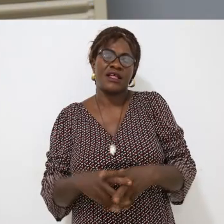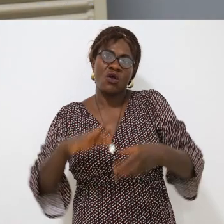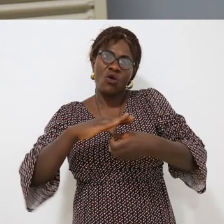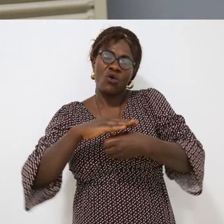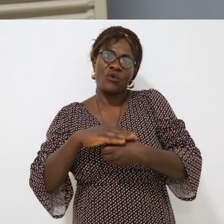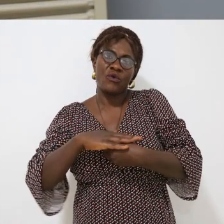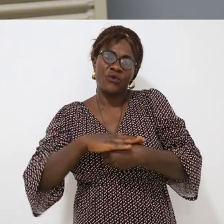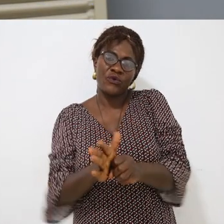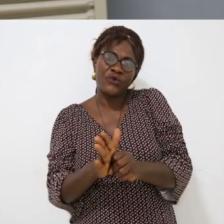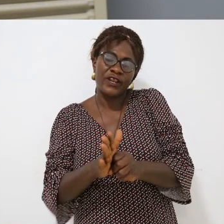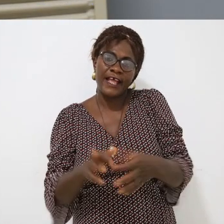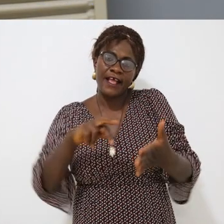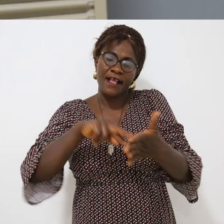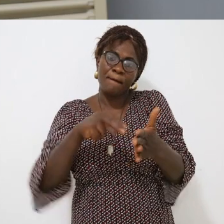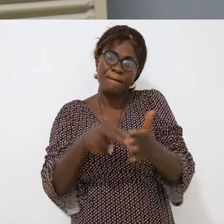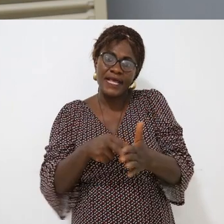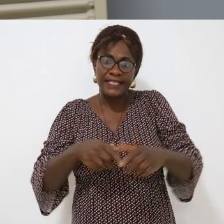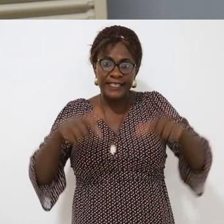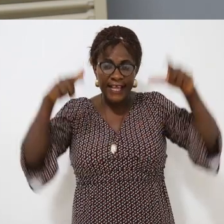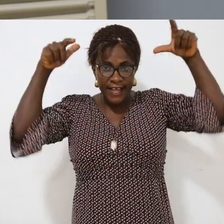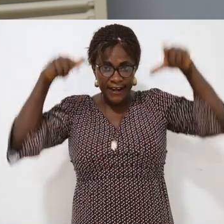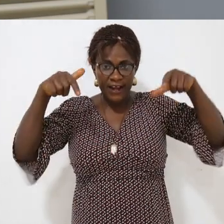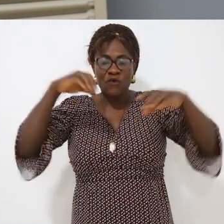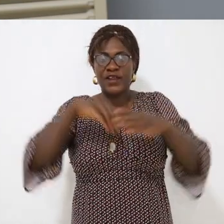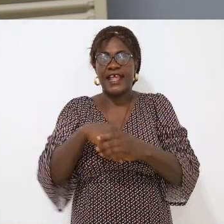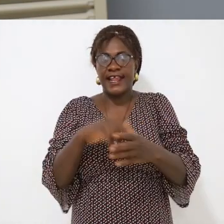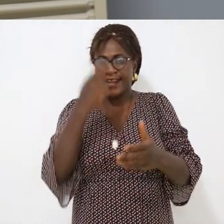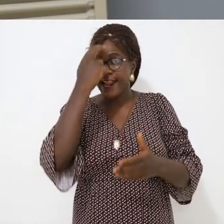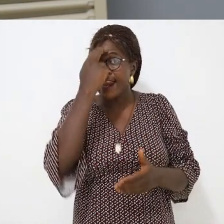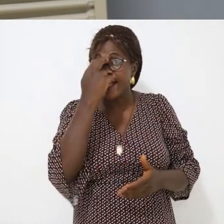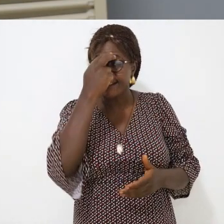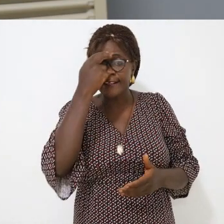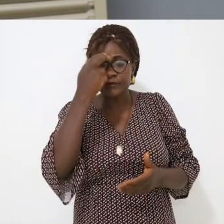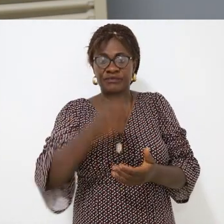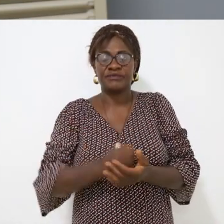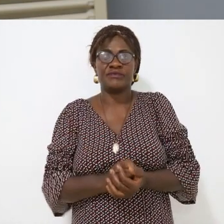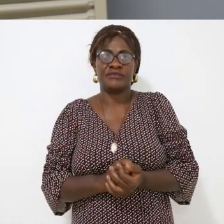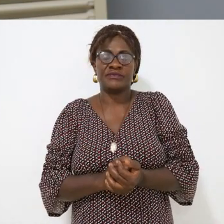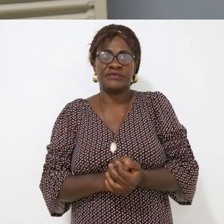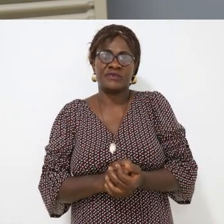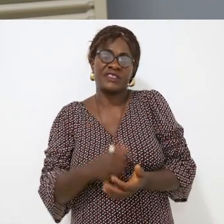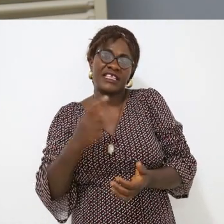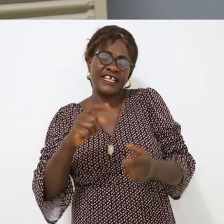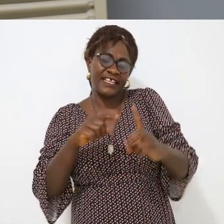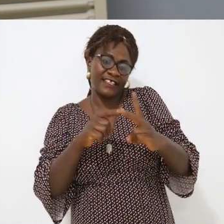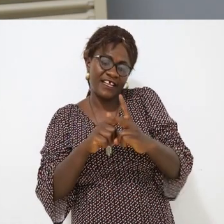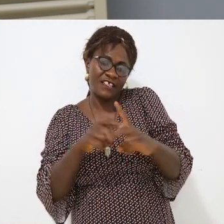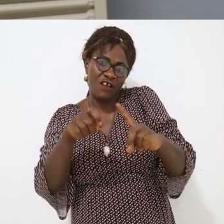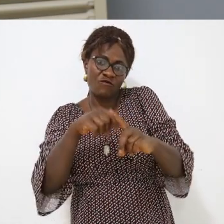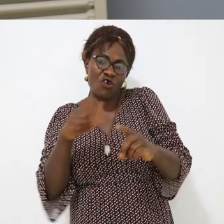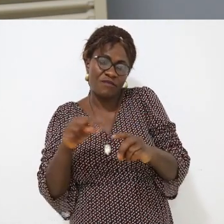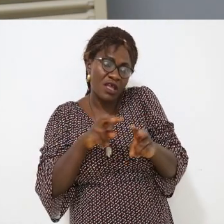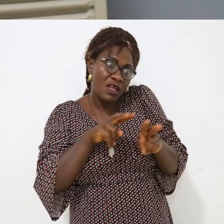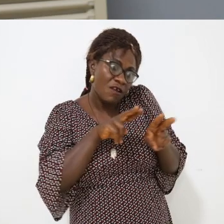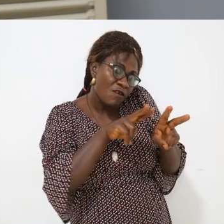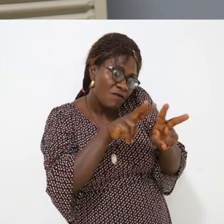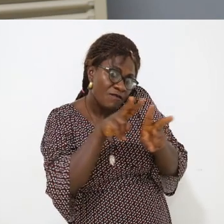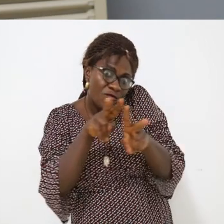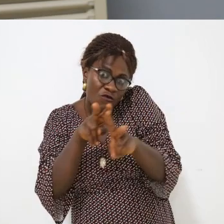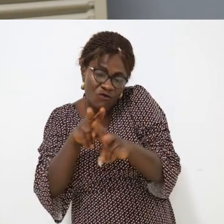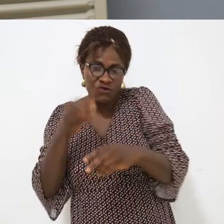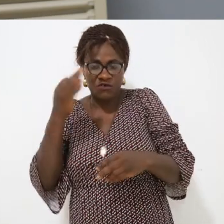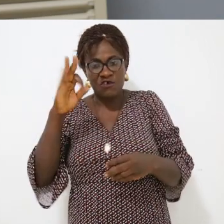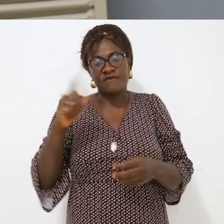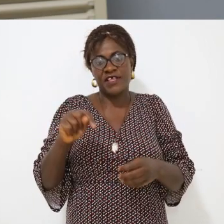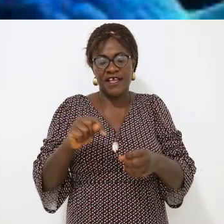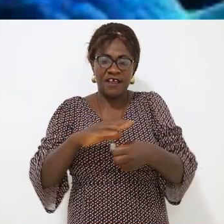The first thing I'd like us to know about is corona. Corona means crown in Latin, and the term came about from the